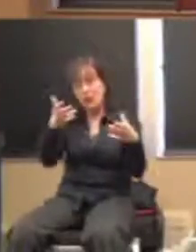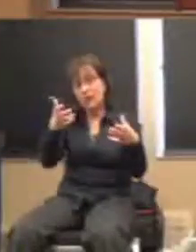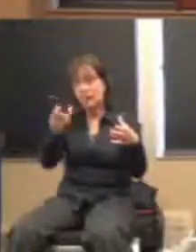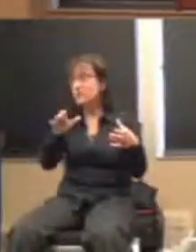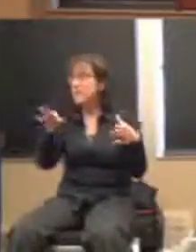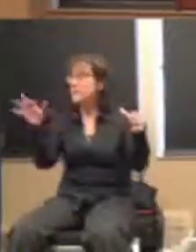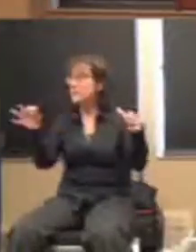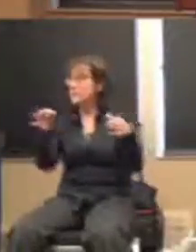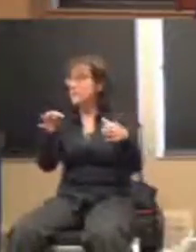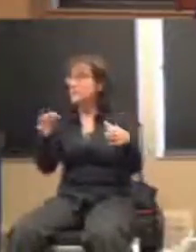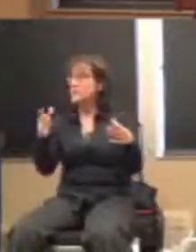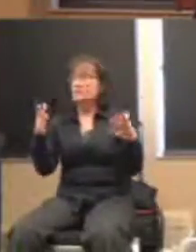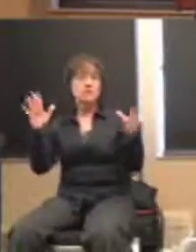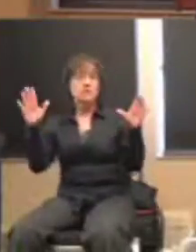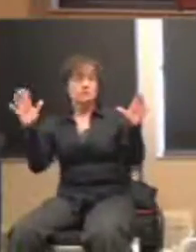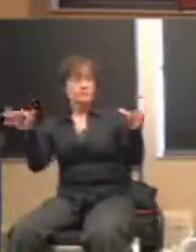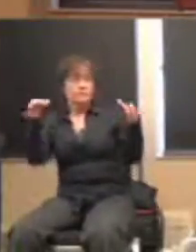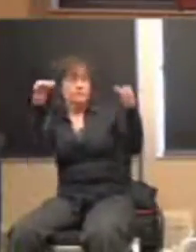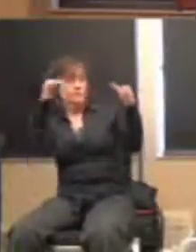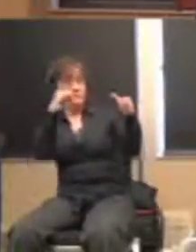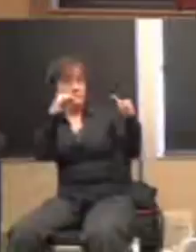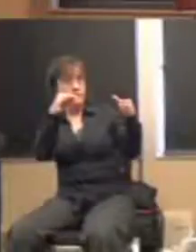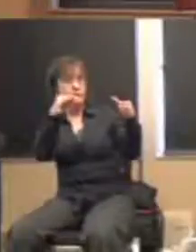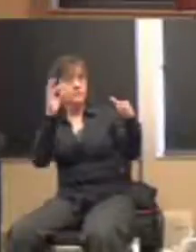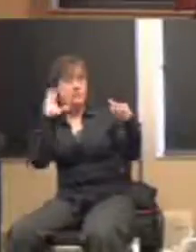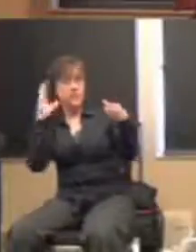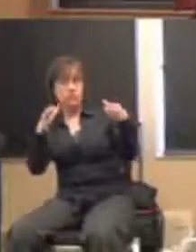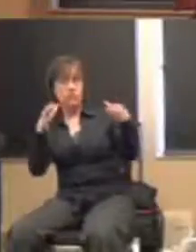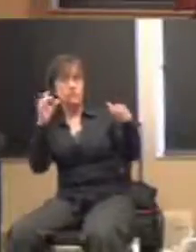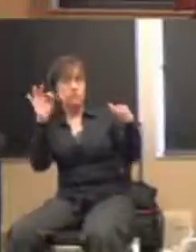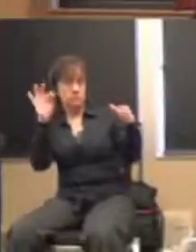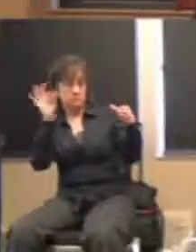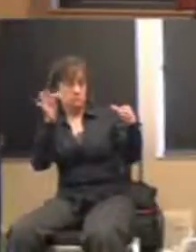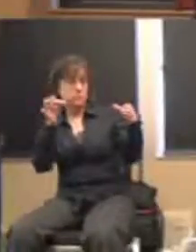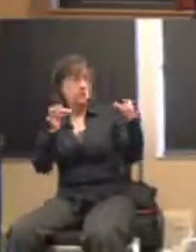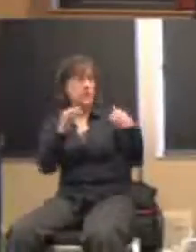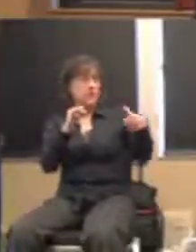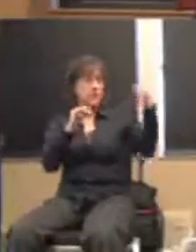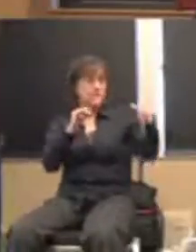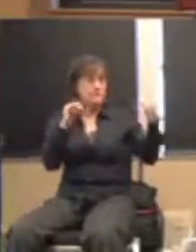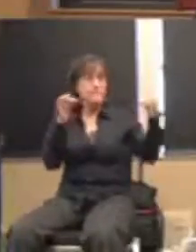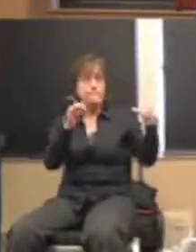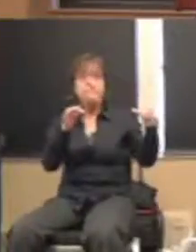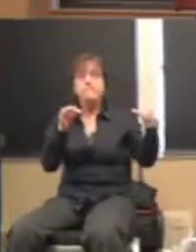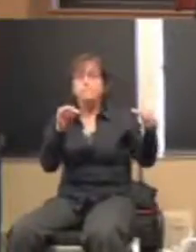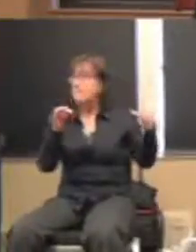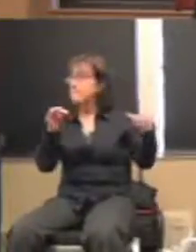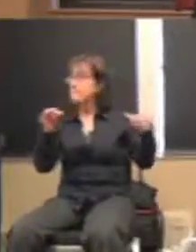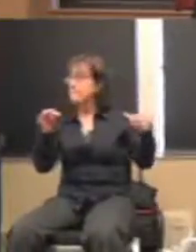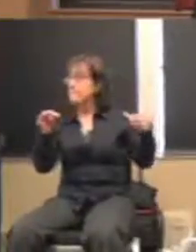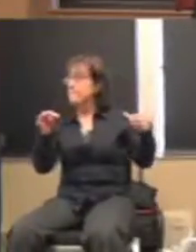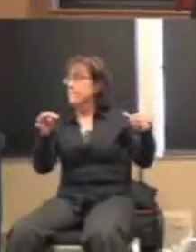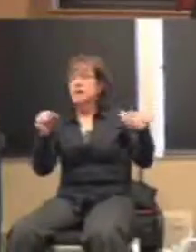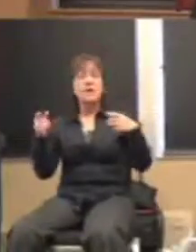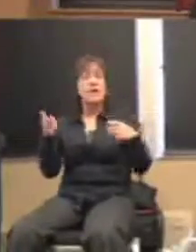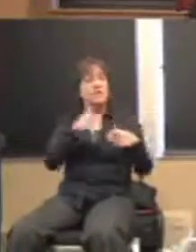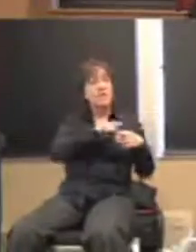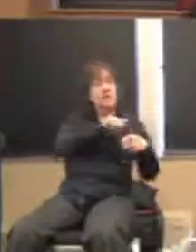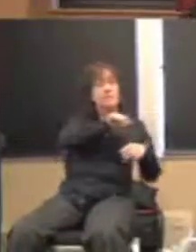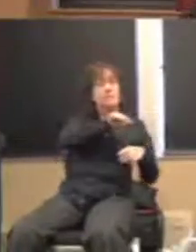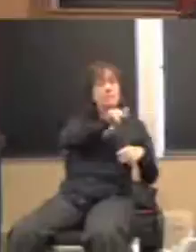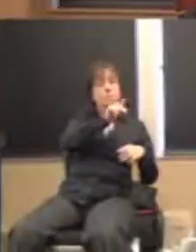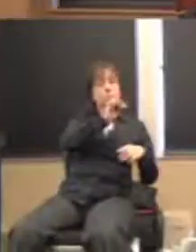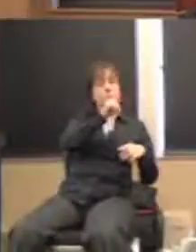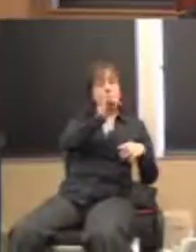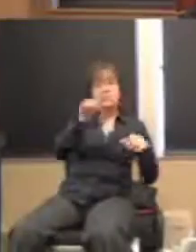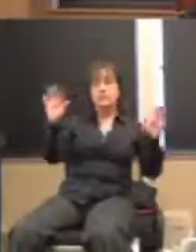would, once you have these as the instructor, right, they have prompted, I have this, is you're going to show those, and then you're